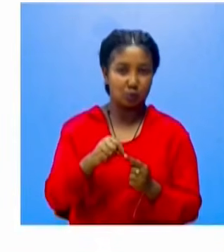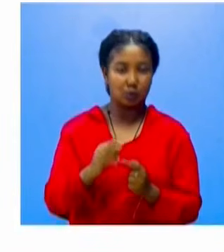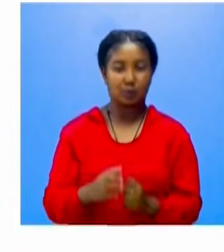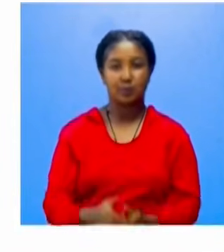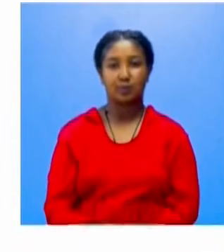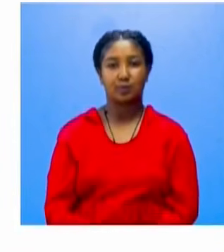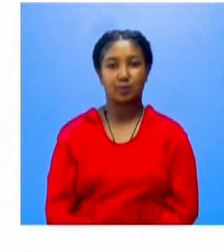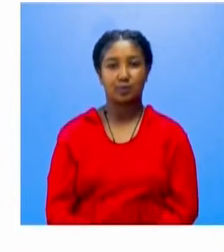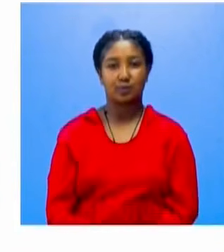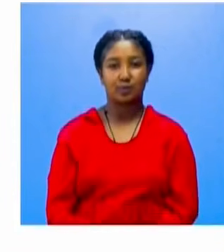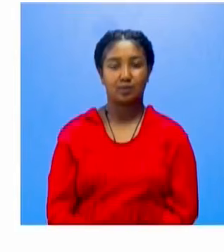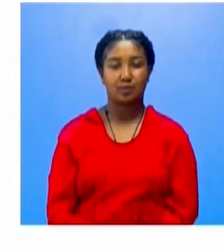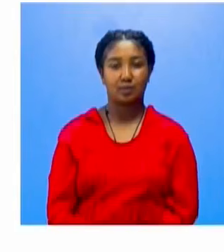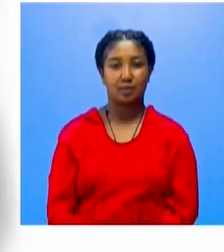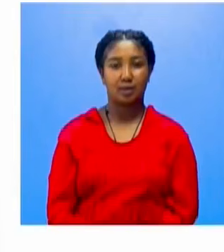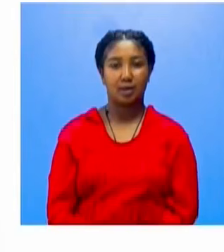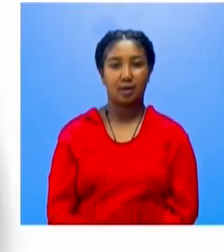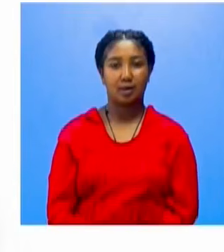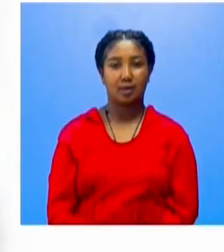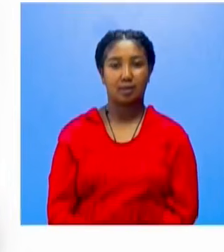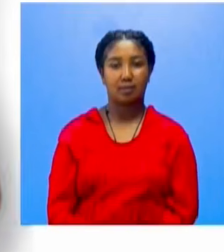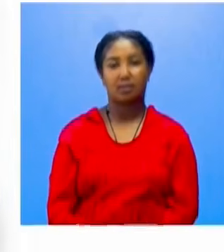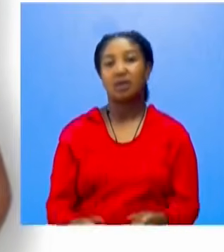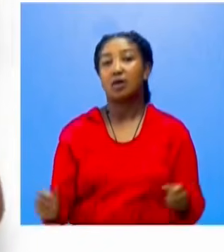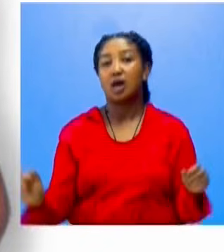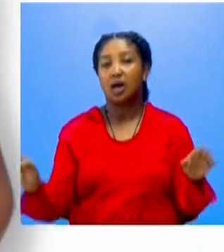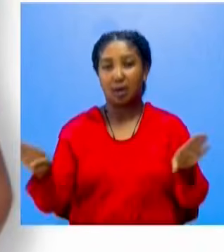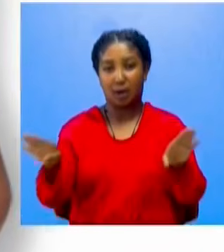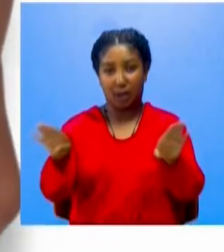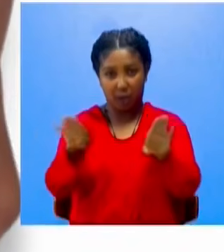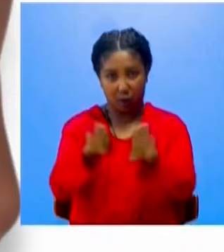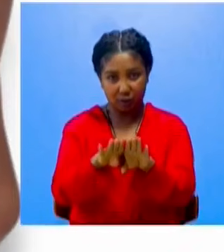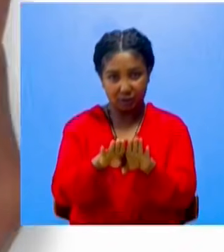to, yes, closed